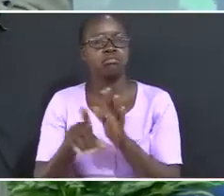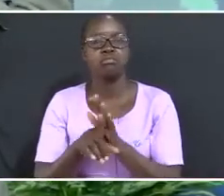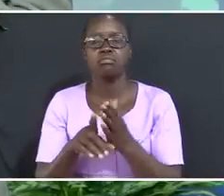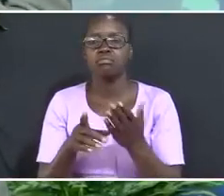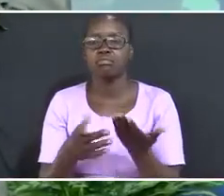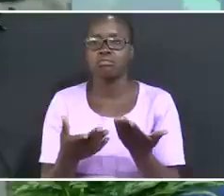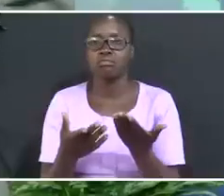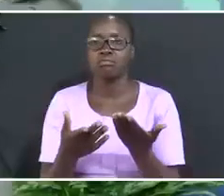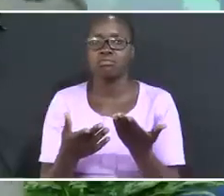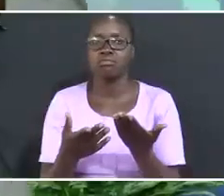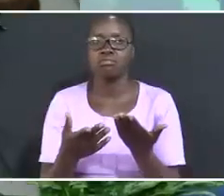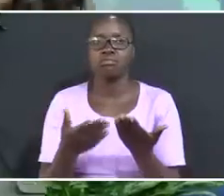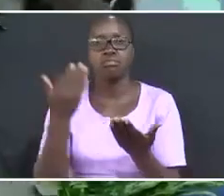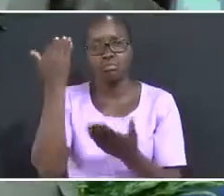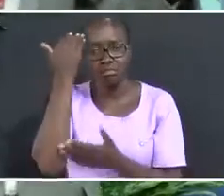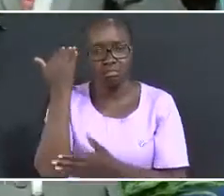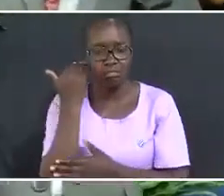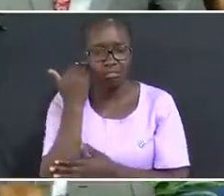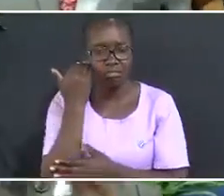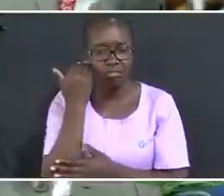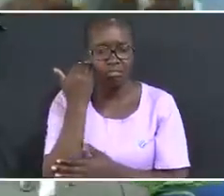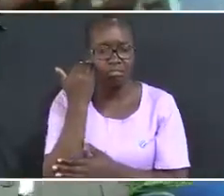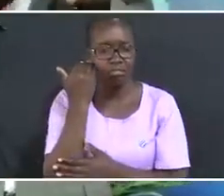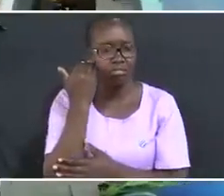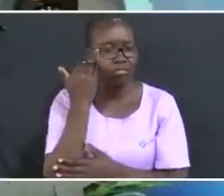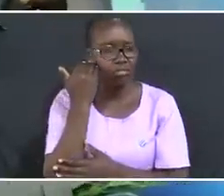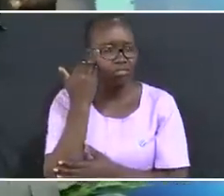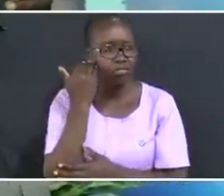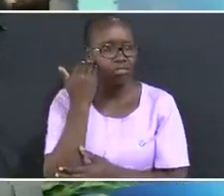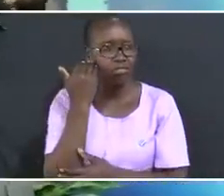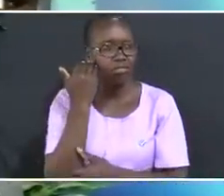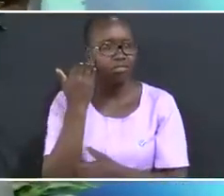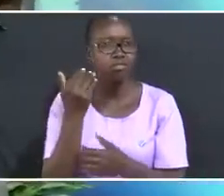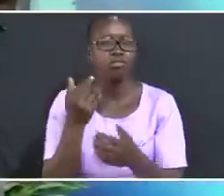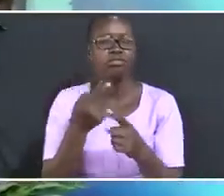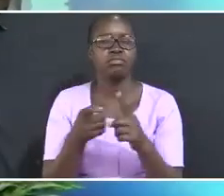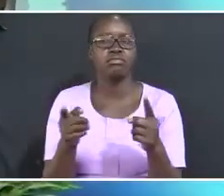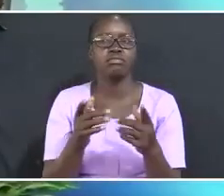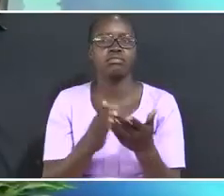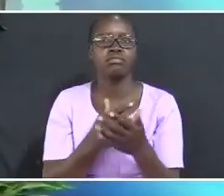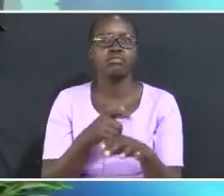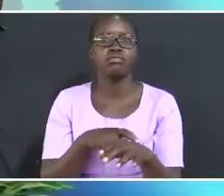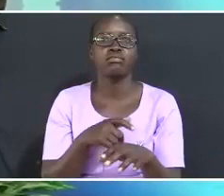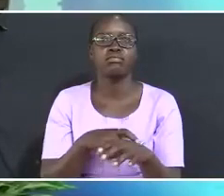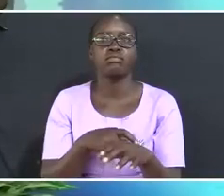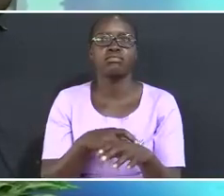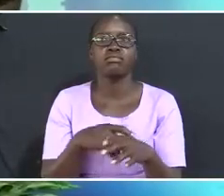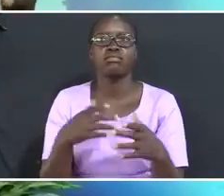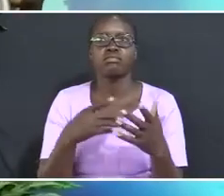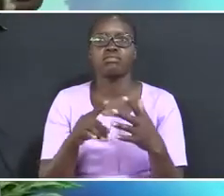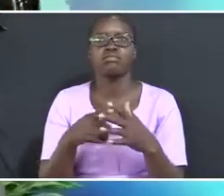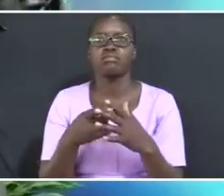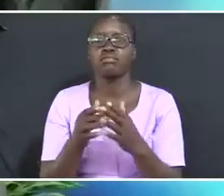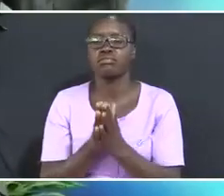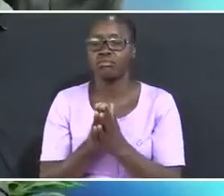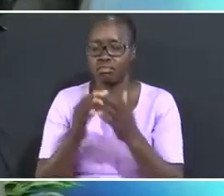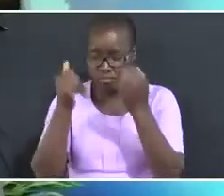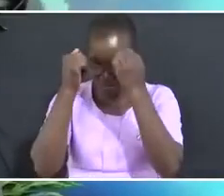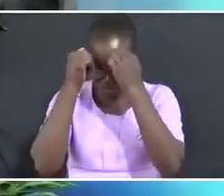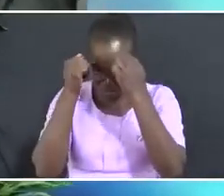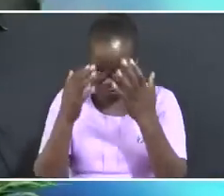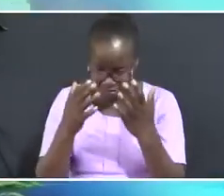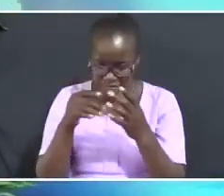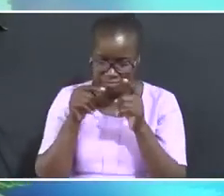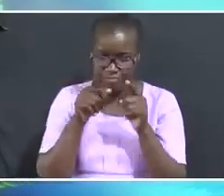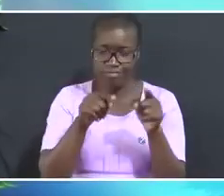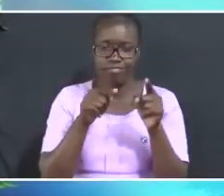institutions, like the courts and all these things. But sometimes People begin to be persecuted because of the